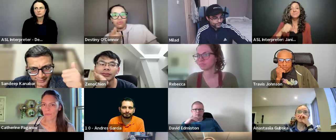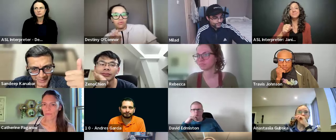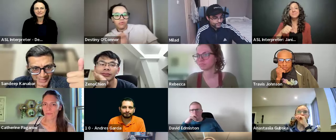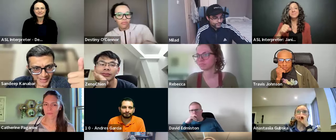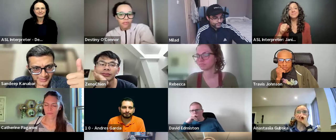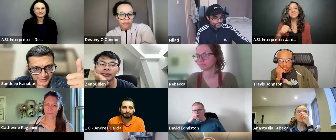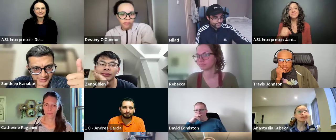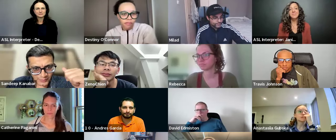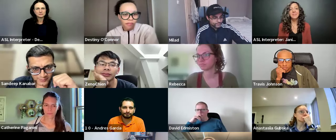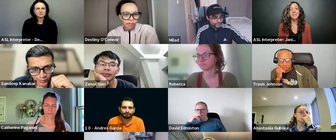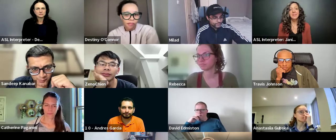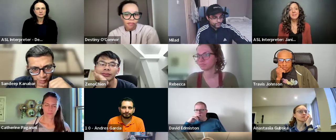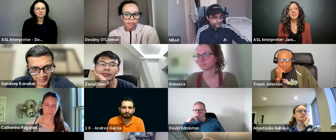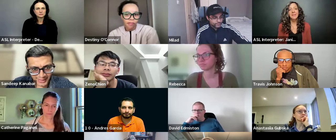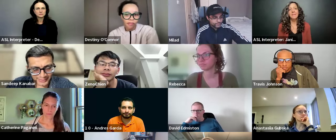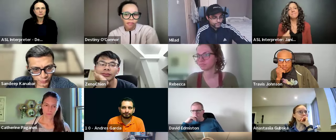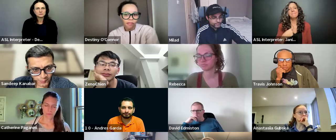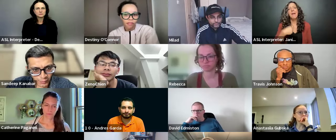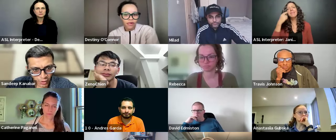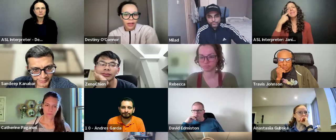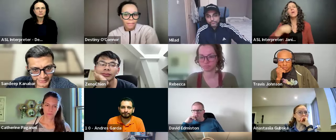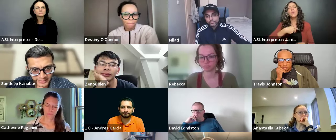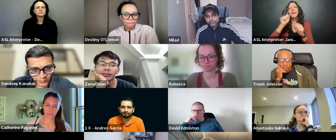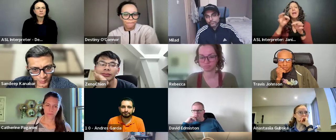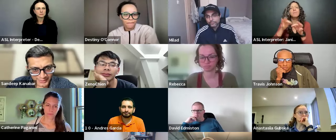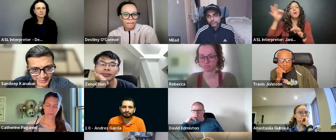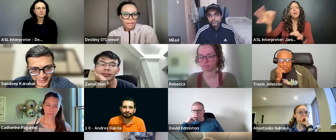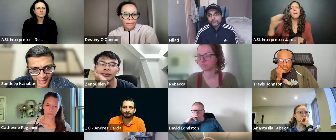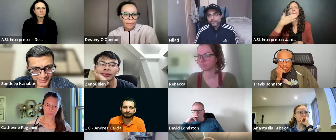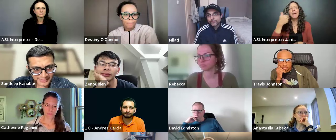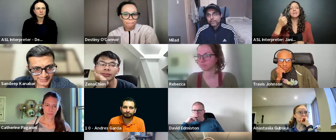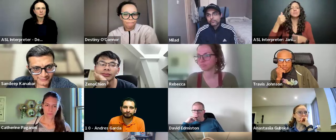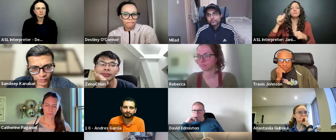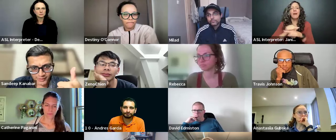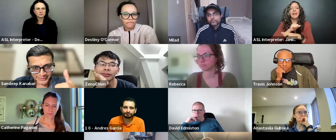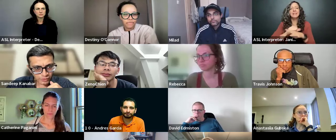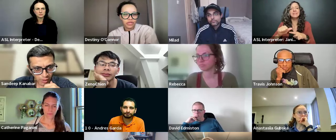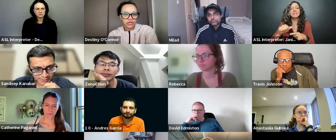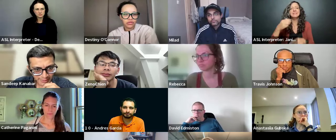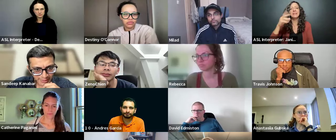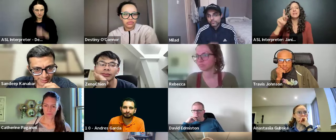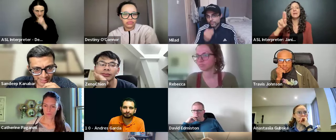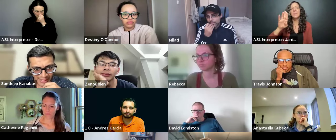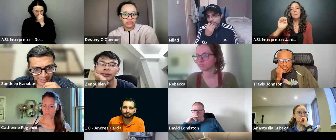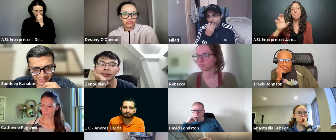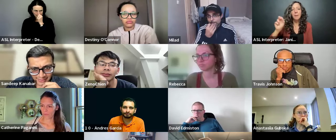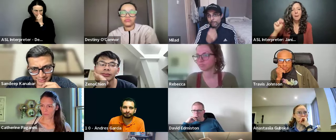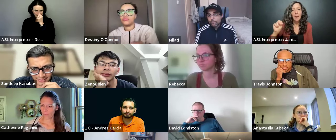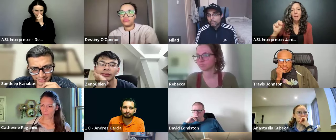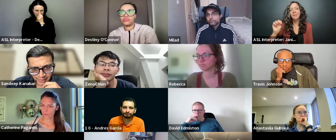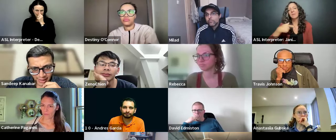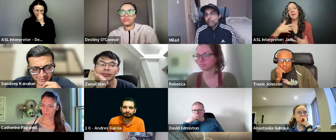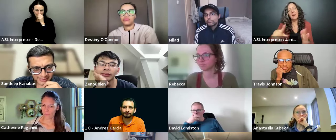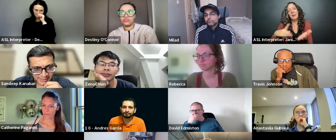I think the best practices we can postpone and the KubeCon, I think the last that we already talked. And